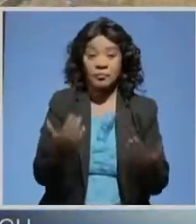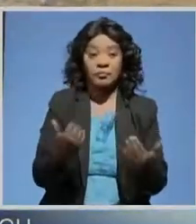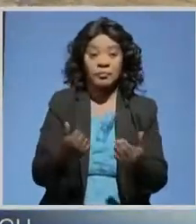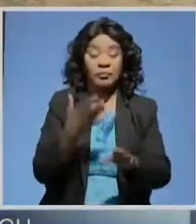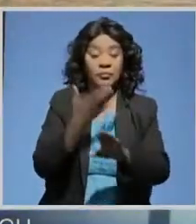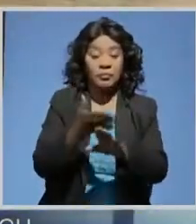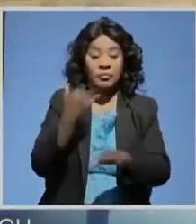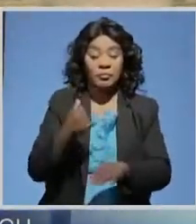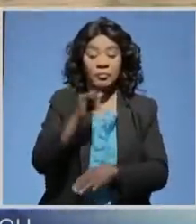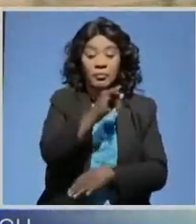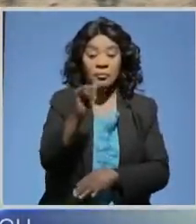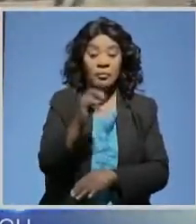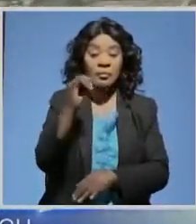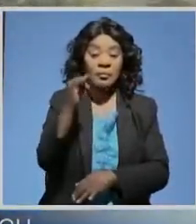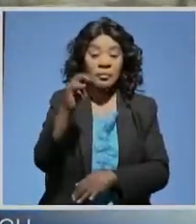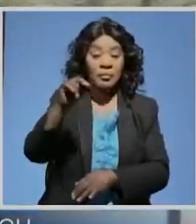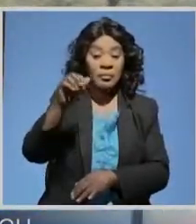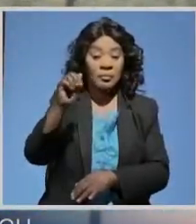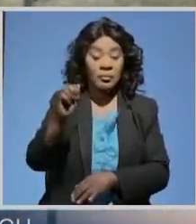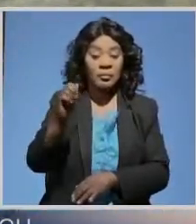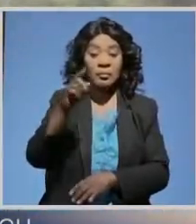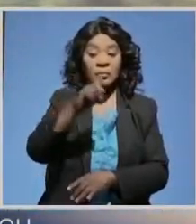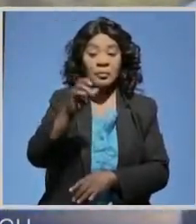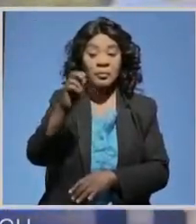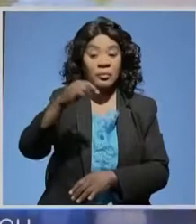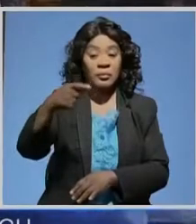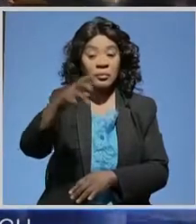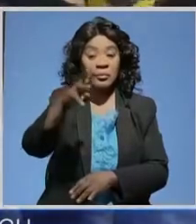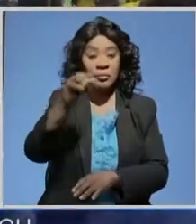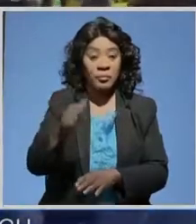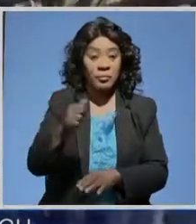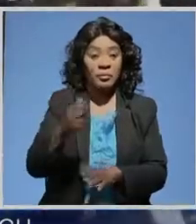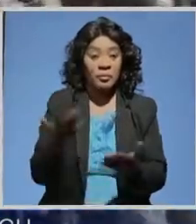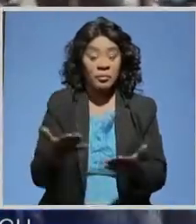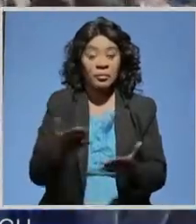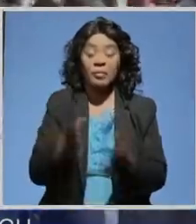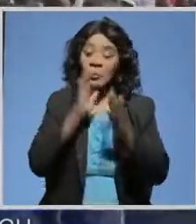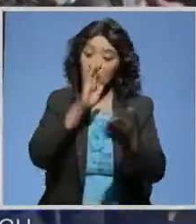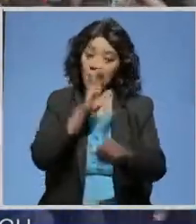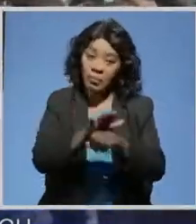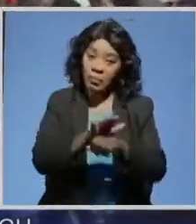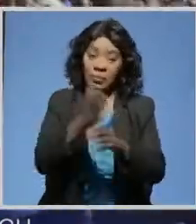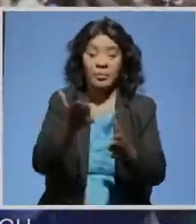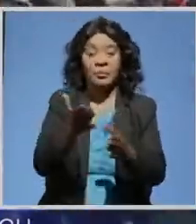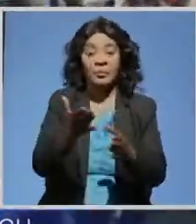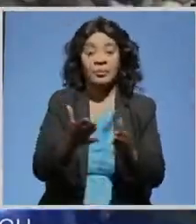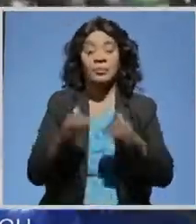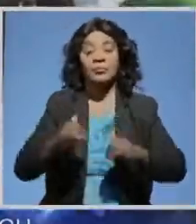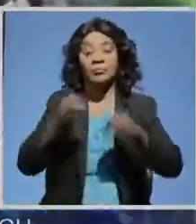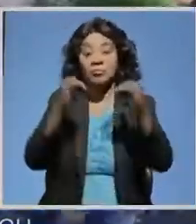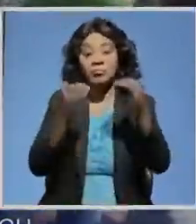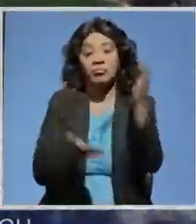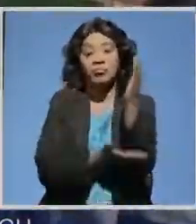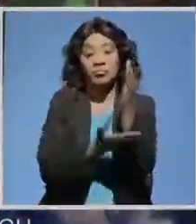Sinazongwe, the president assured the farmers that government will attend to their challenges in order to help them grow their businesses.